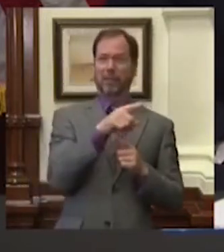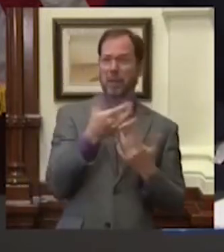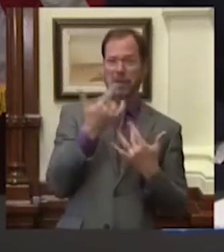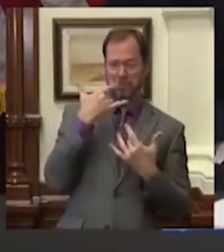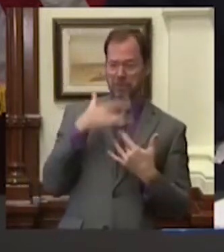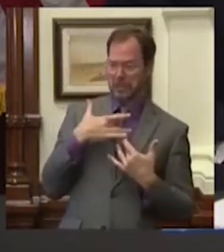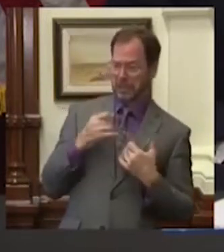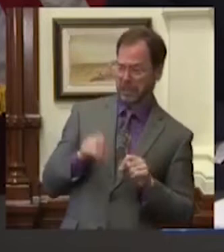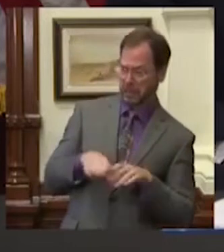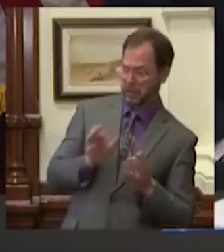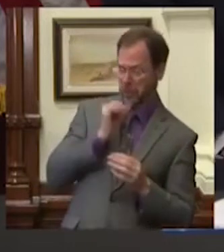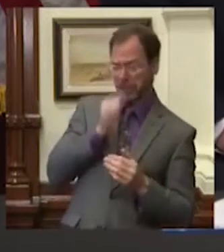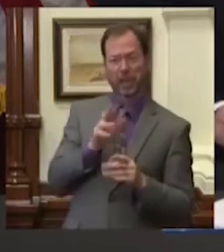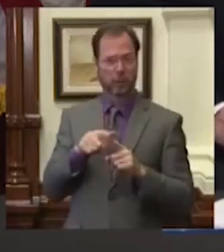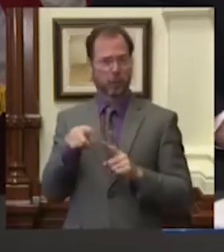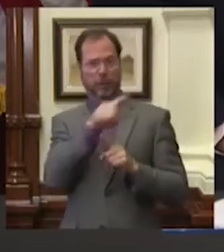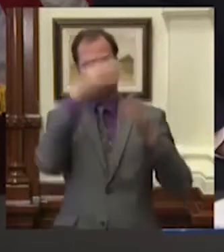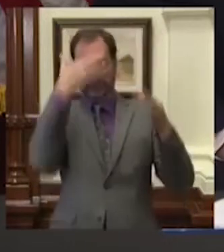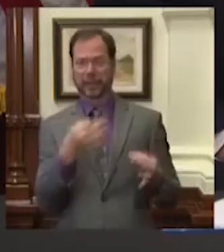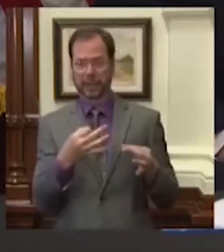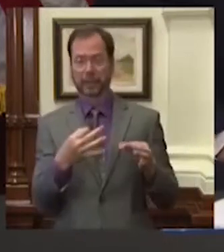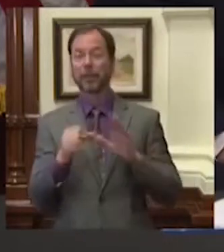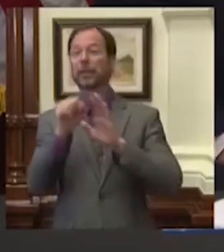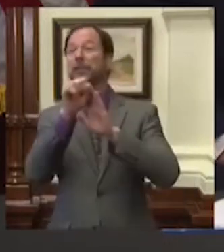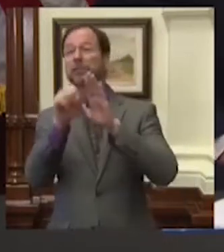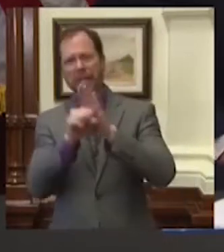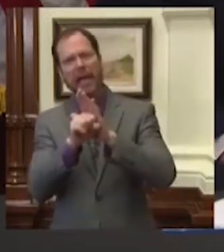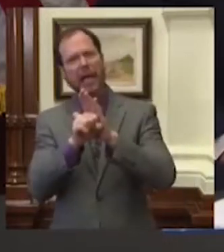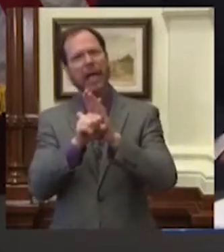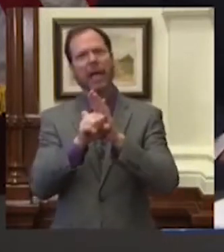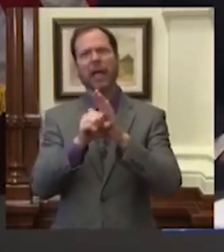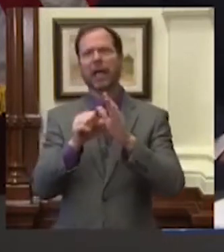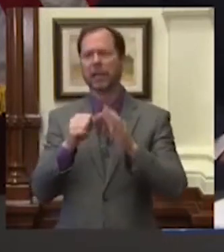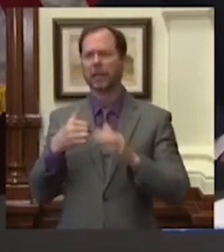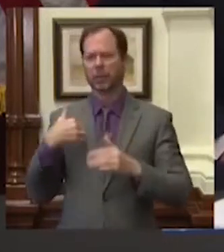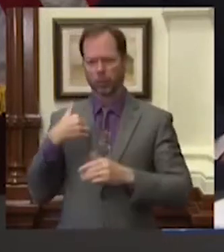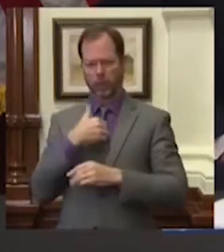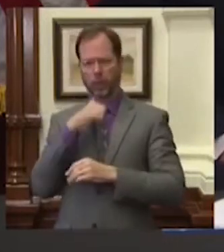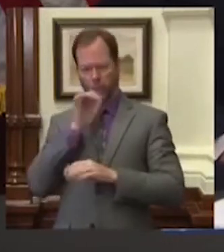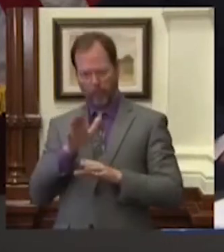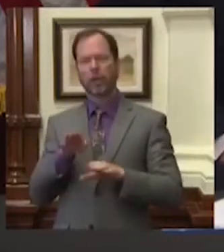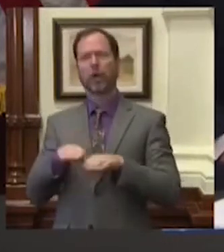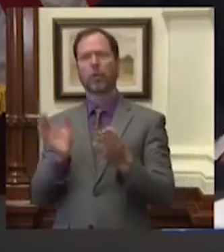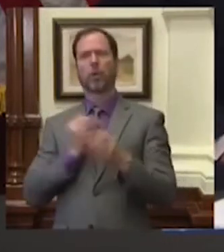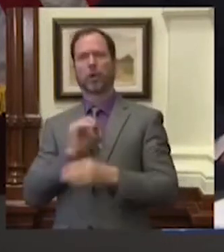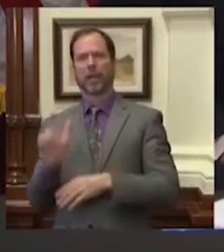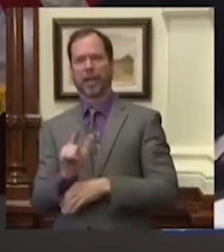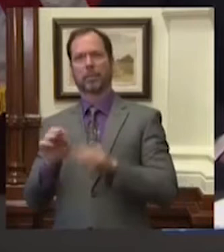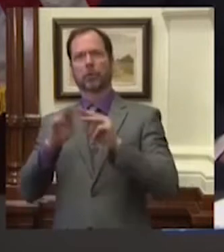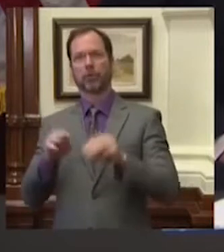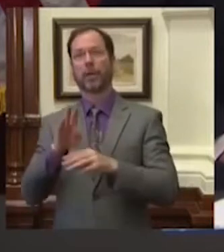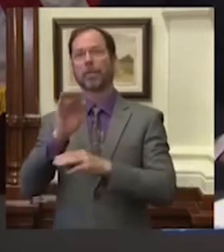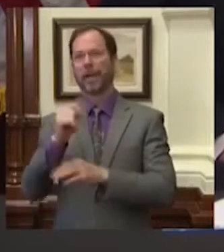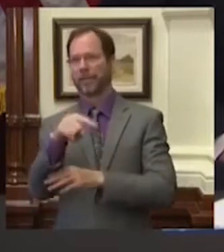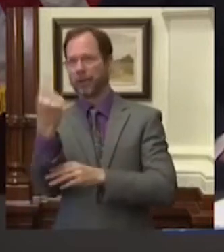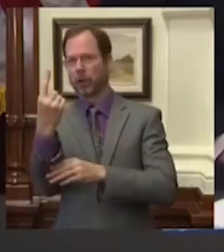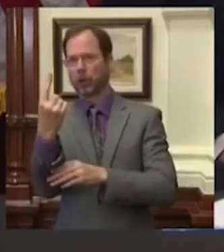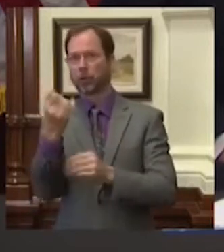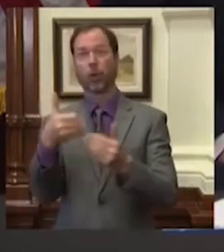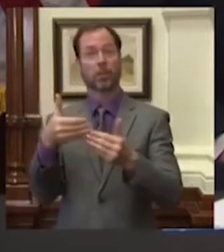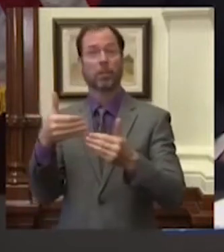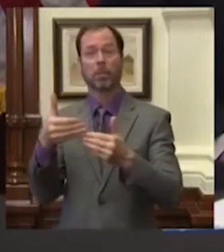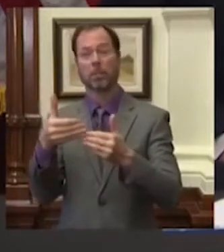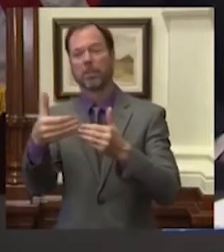to open. The state will work to open its libraries and museums by May 1 or soon